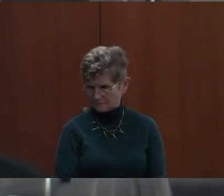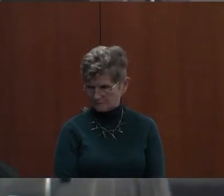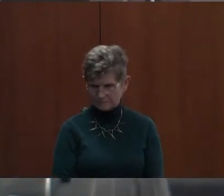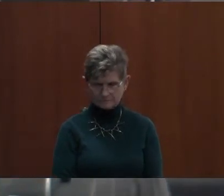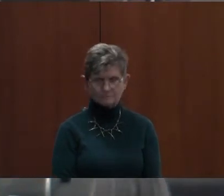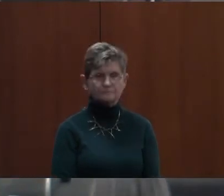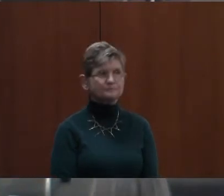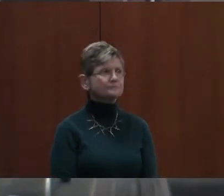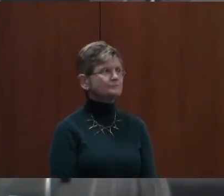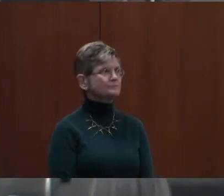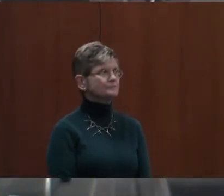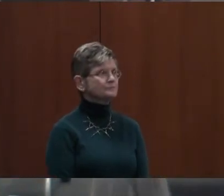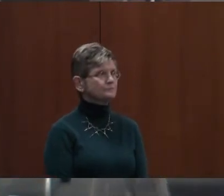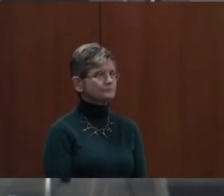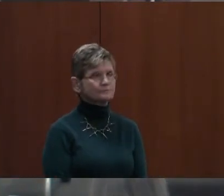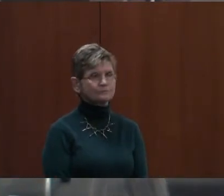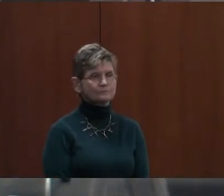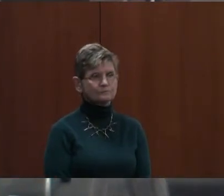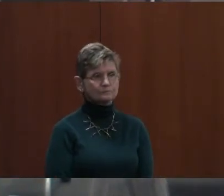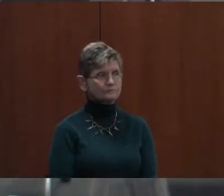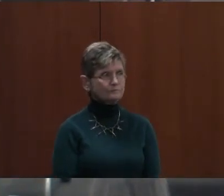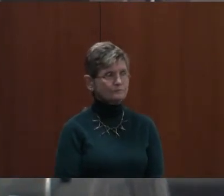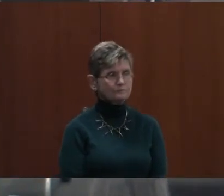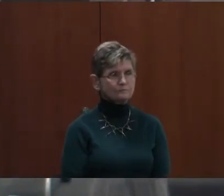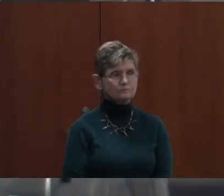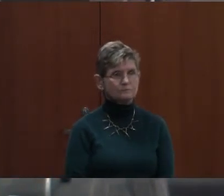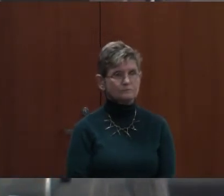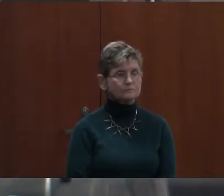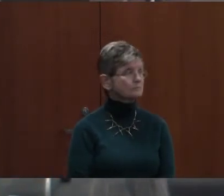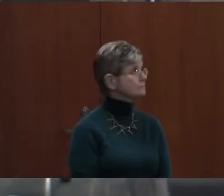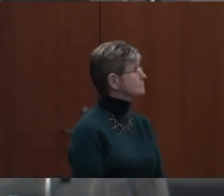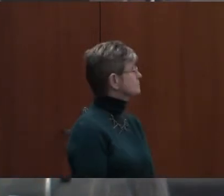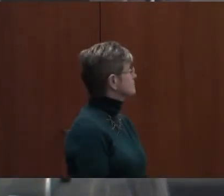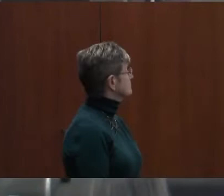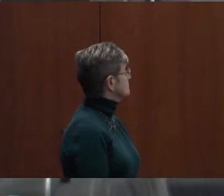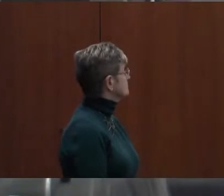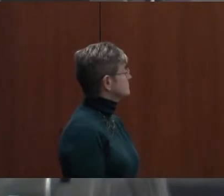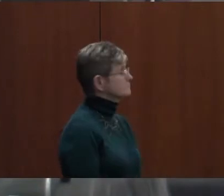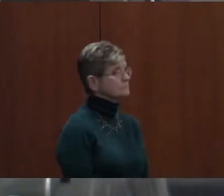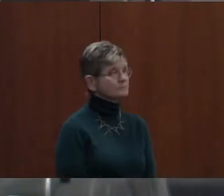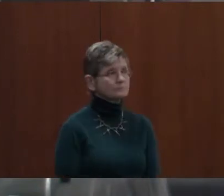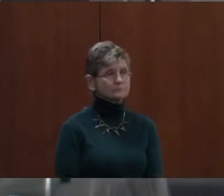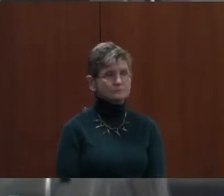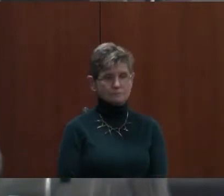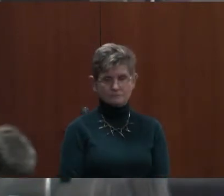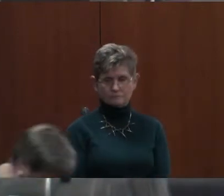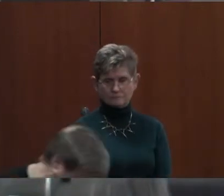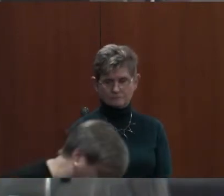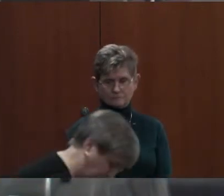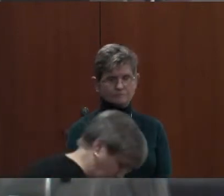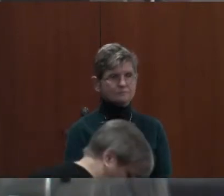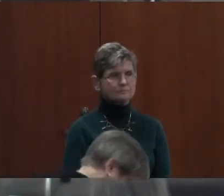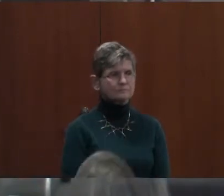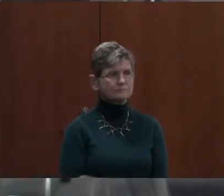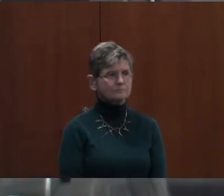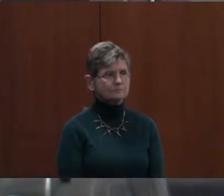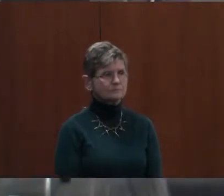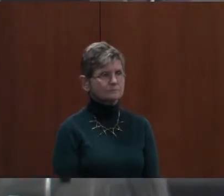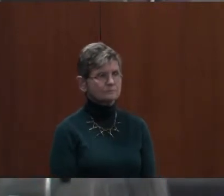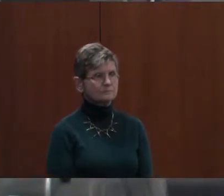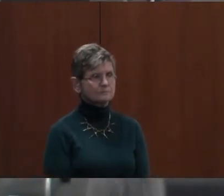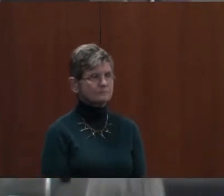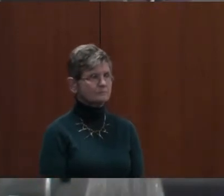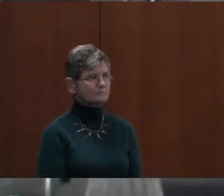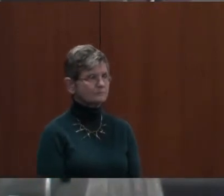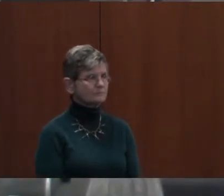special ed paraprofessional at South Hagerstown High School and also a coach there. He's been with us for 5 years.